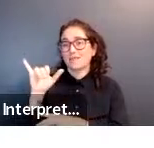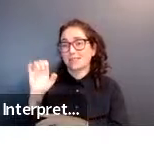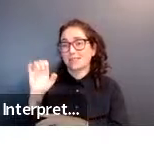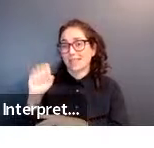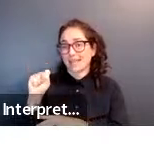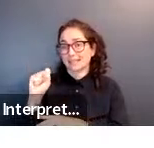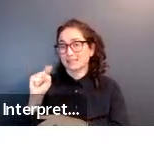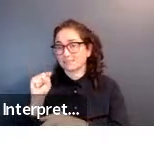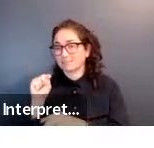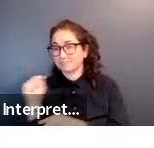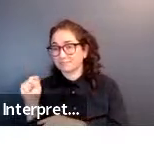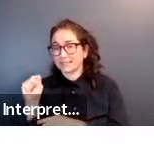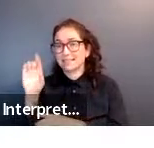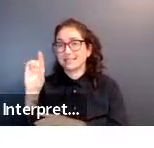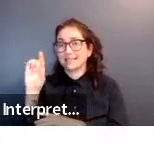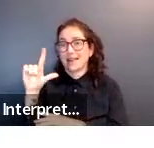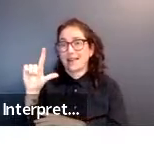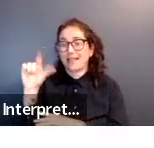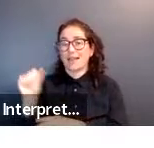cityofyes_DL at